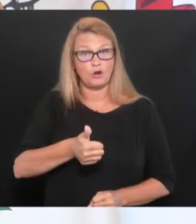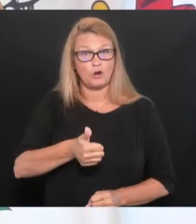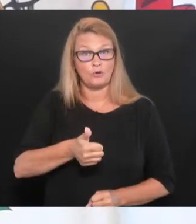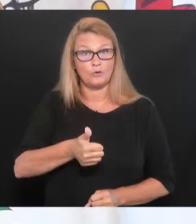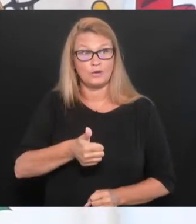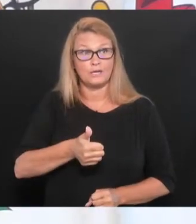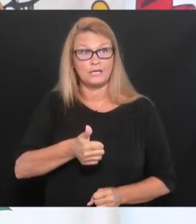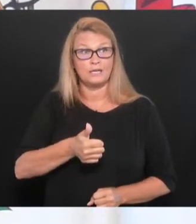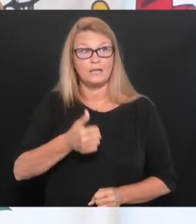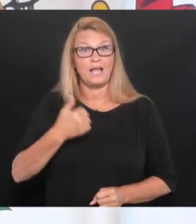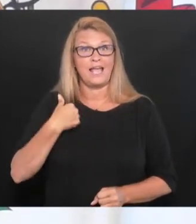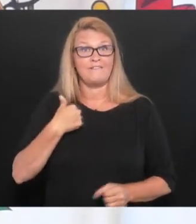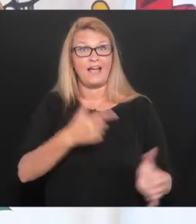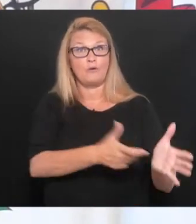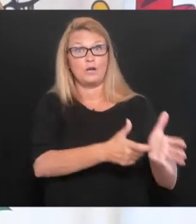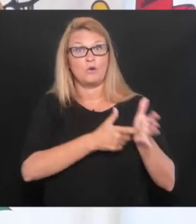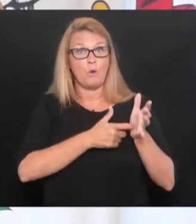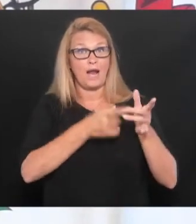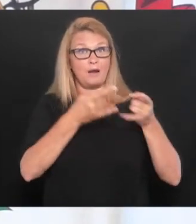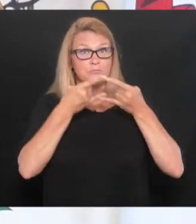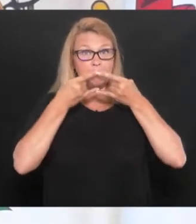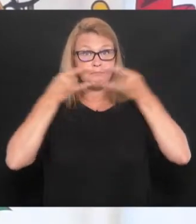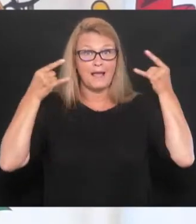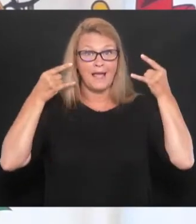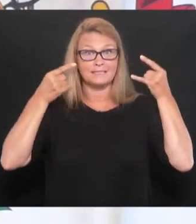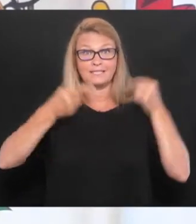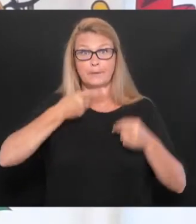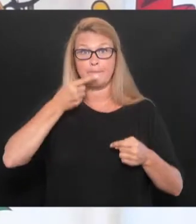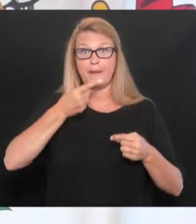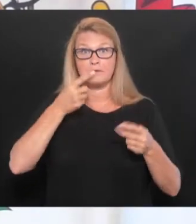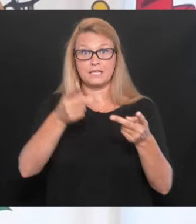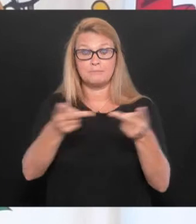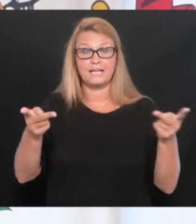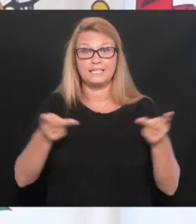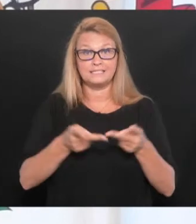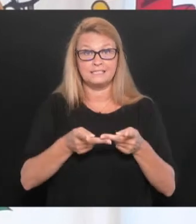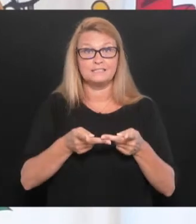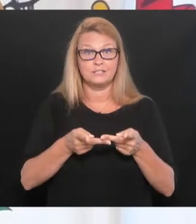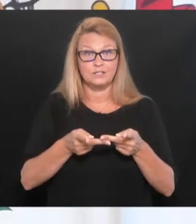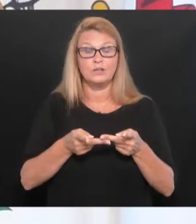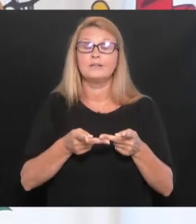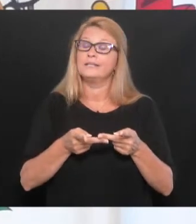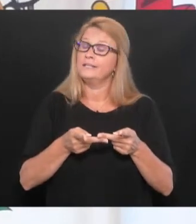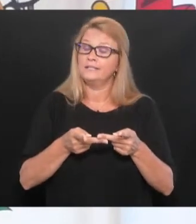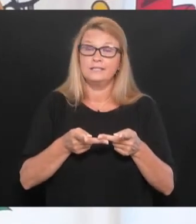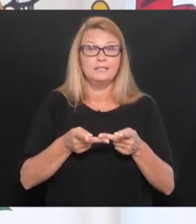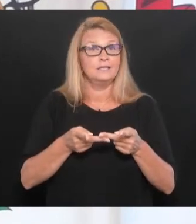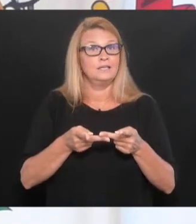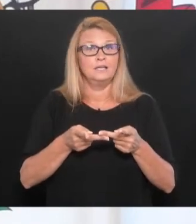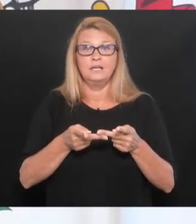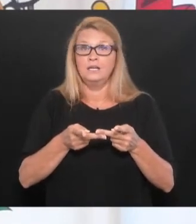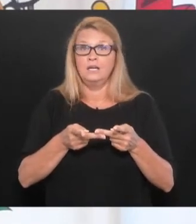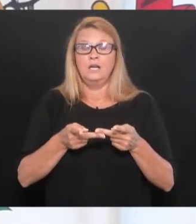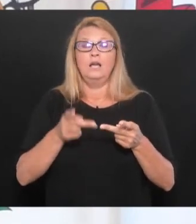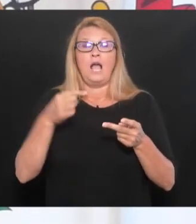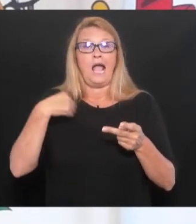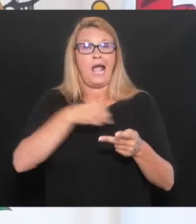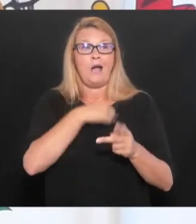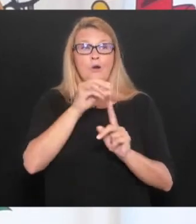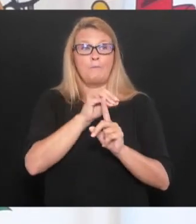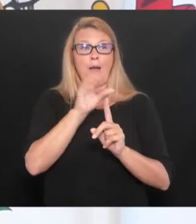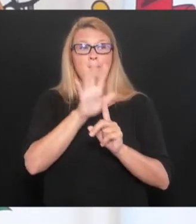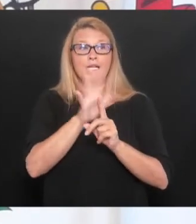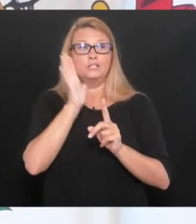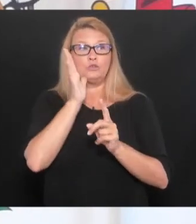we mandate masks in all public places and everything, we're going to be fragmenting our population like we